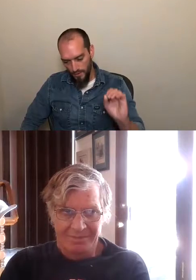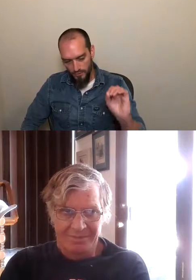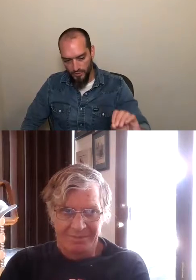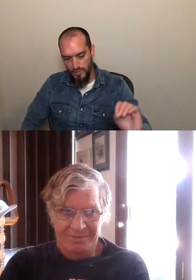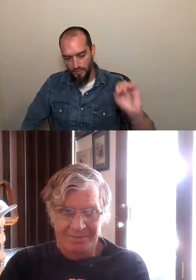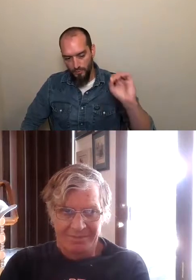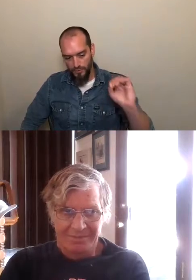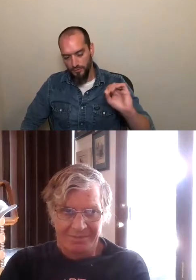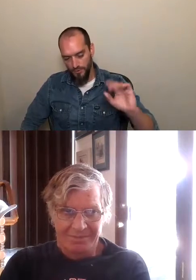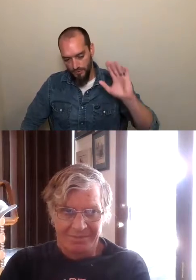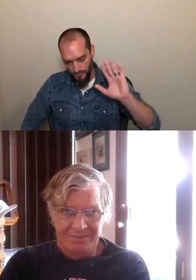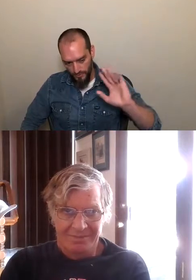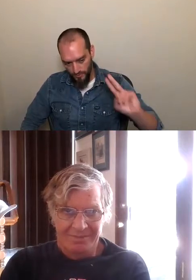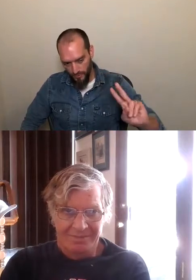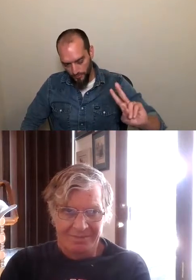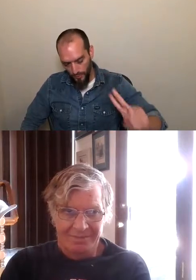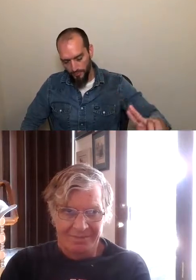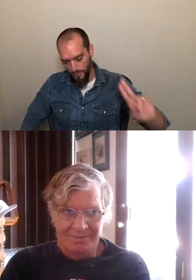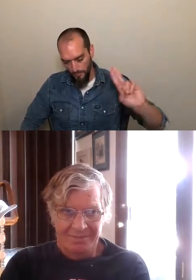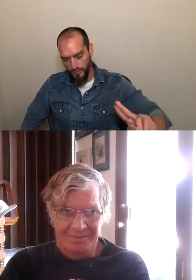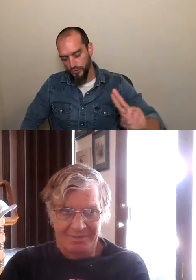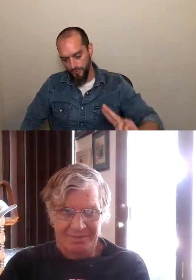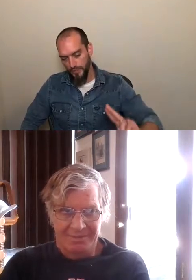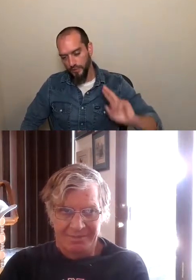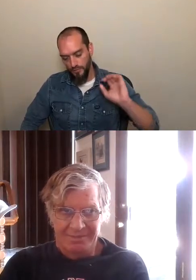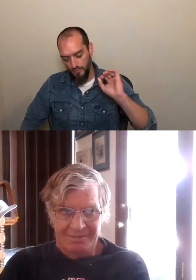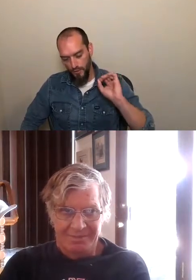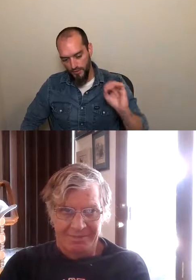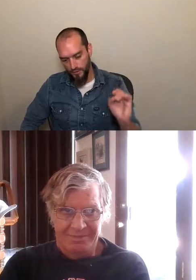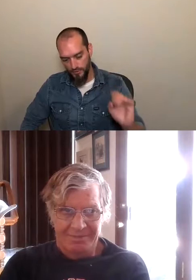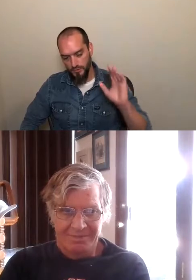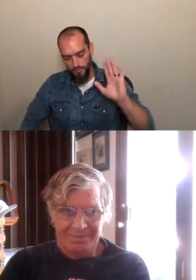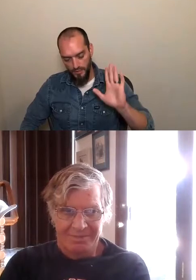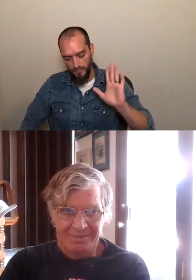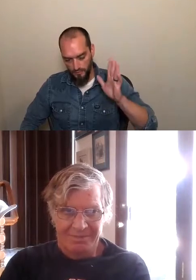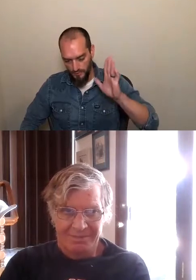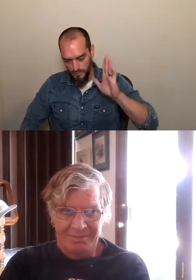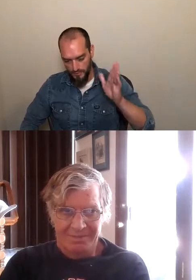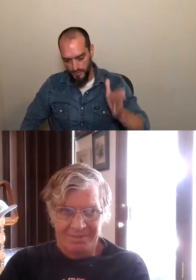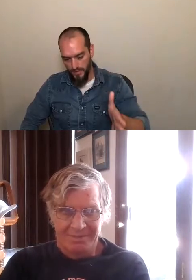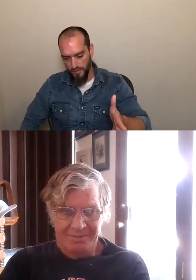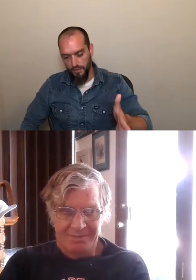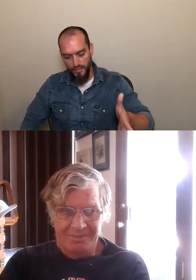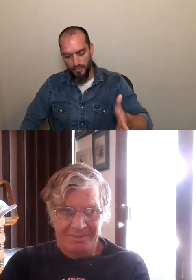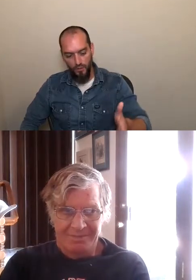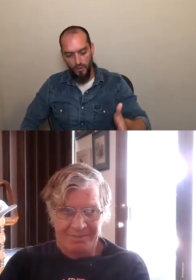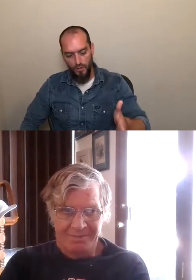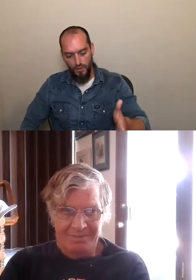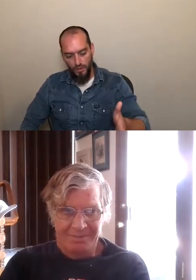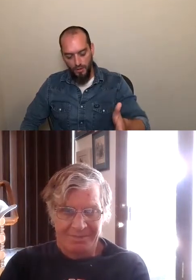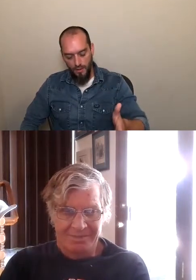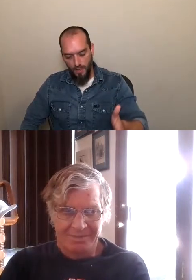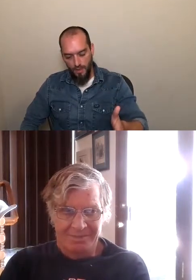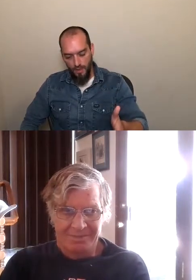You have to understand the moisture meter. You have to have the appropriate moisture meter and know how to use it, but we can get into that another day if you want.